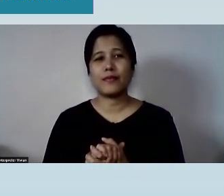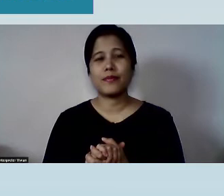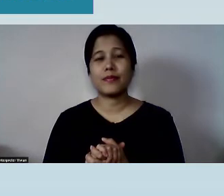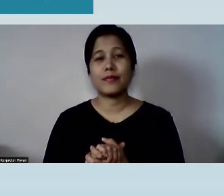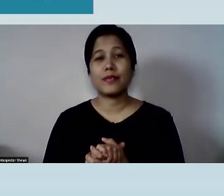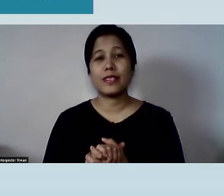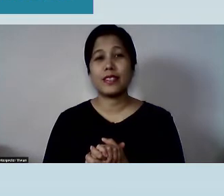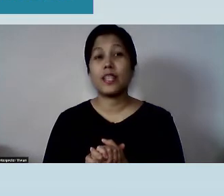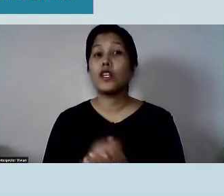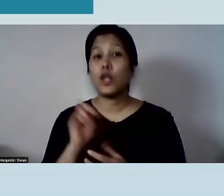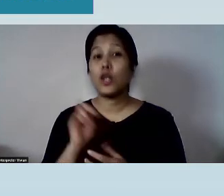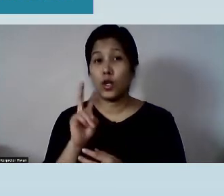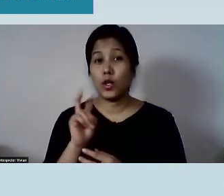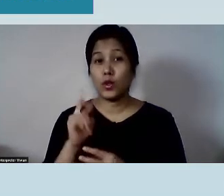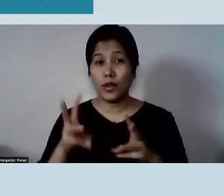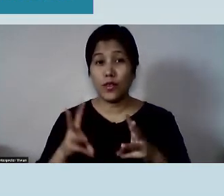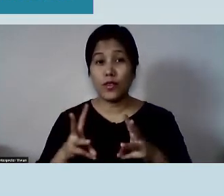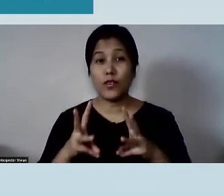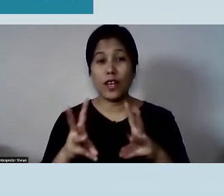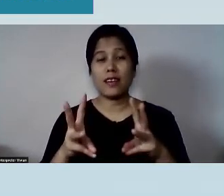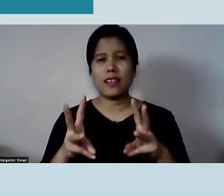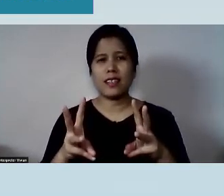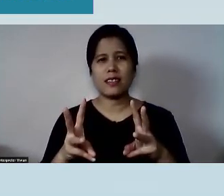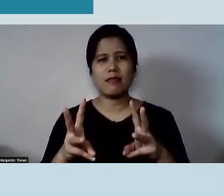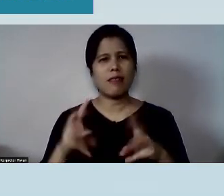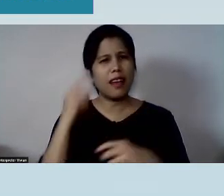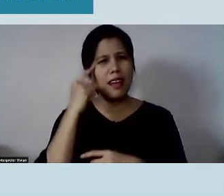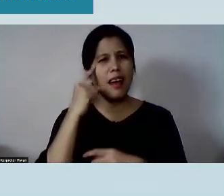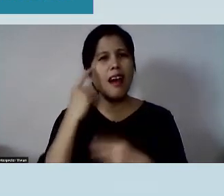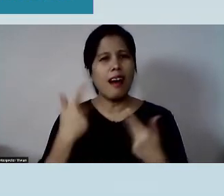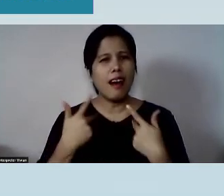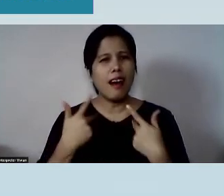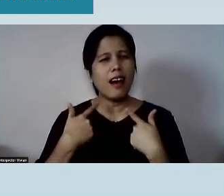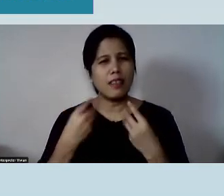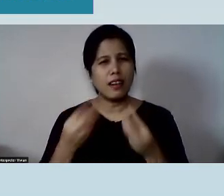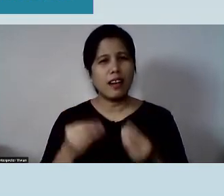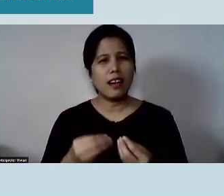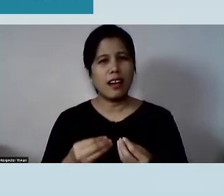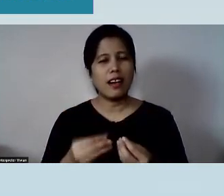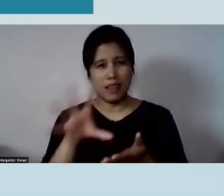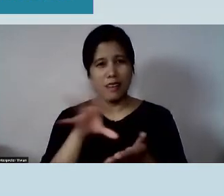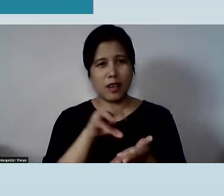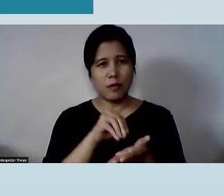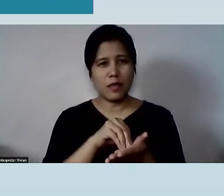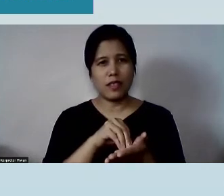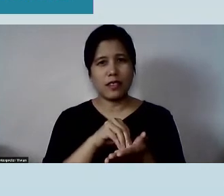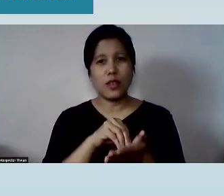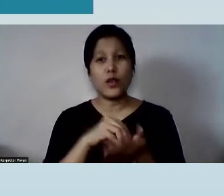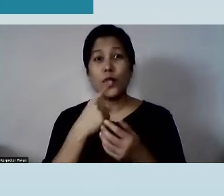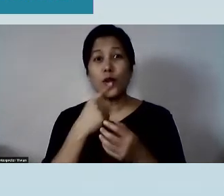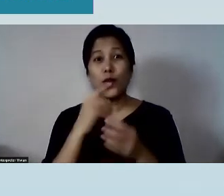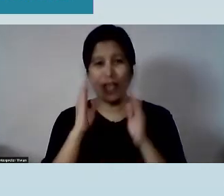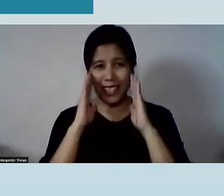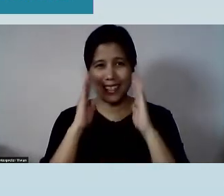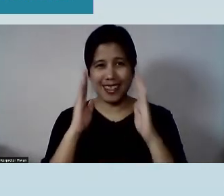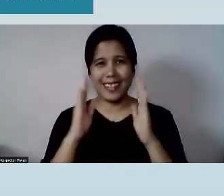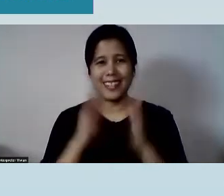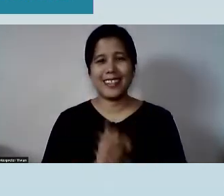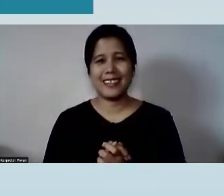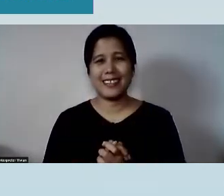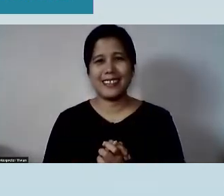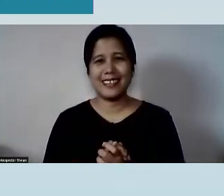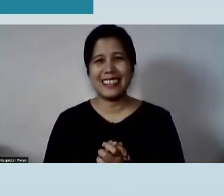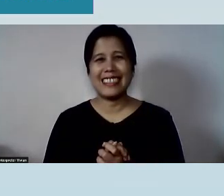Okay, so there are 12 ways. I think you'll have a copy of this lecture, which I will share freely with everyone who attended. Okay, hindi yung hindi